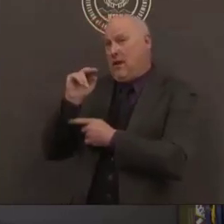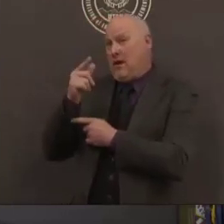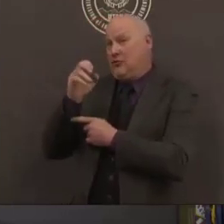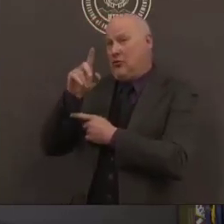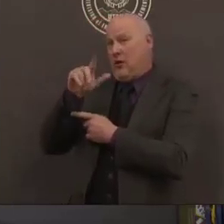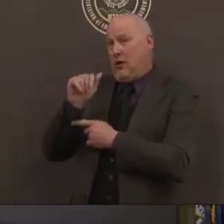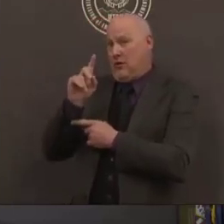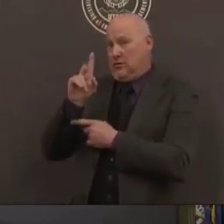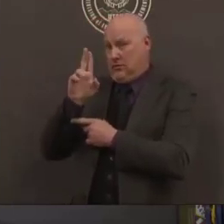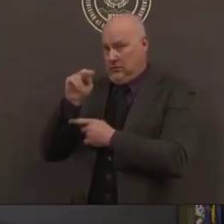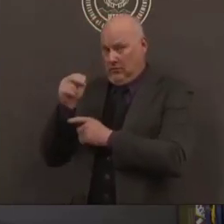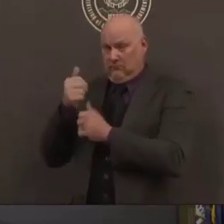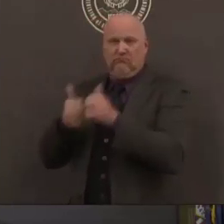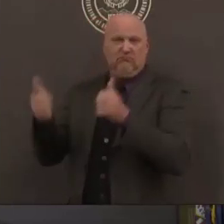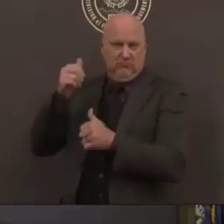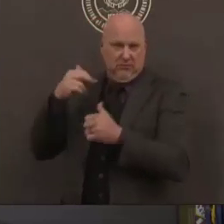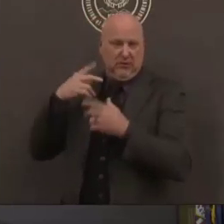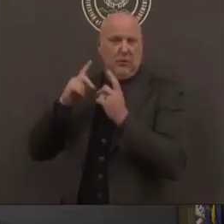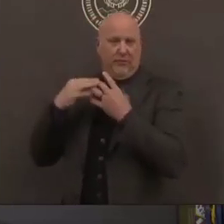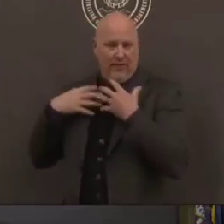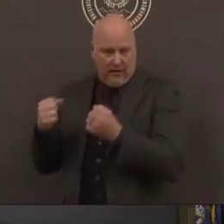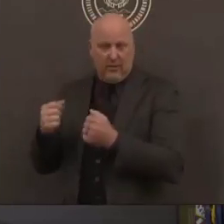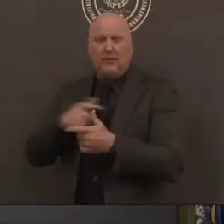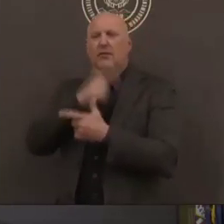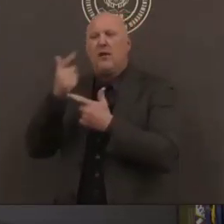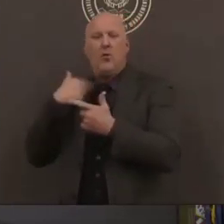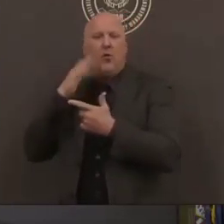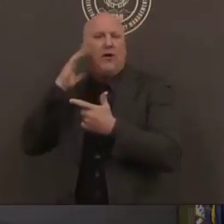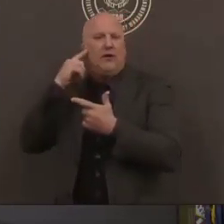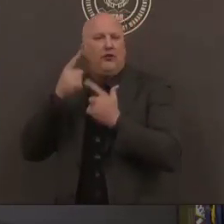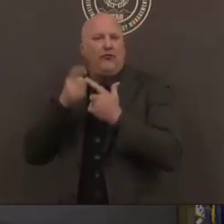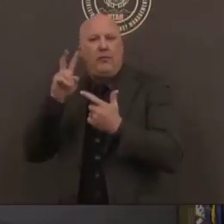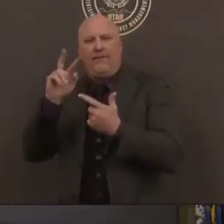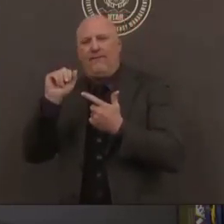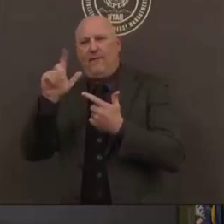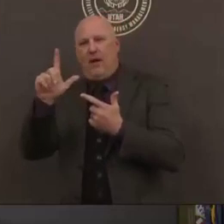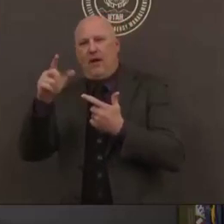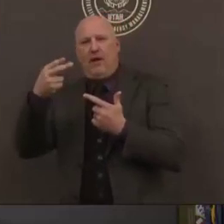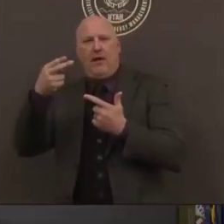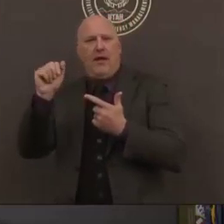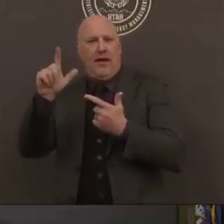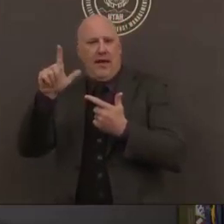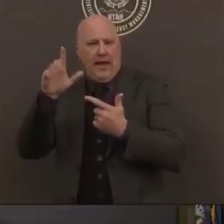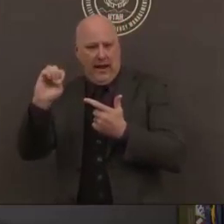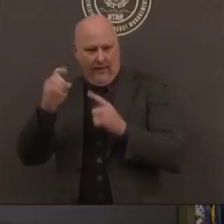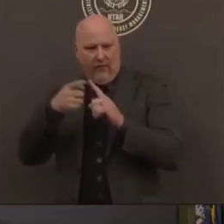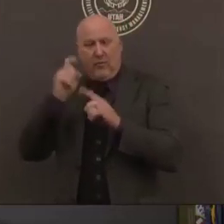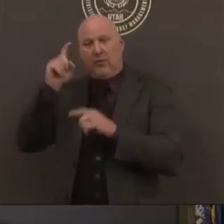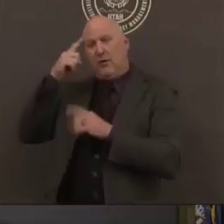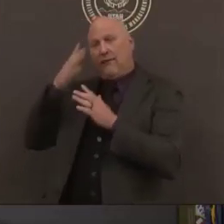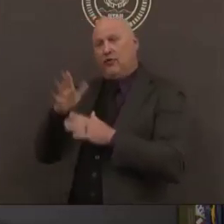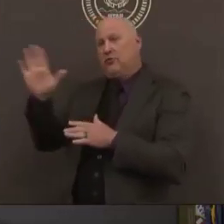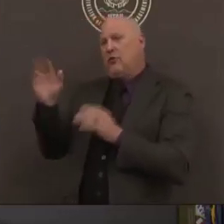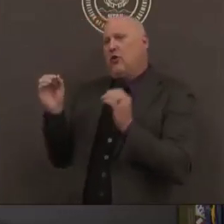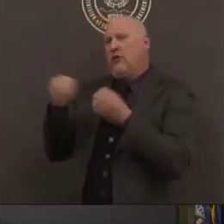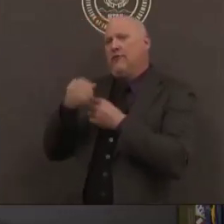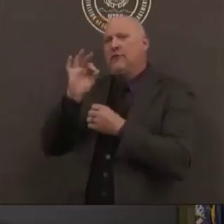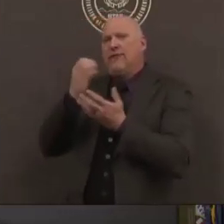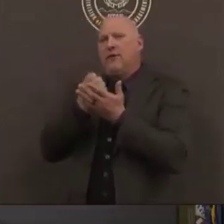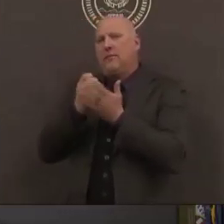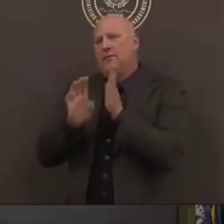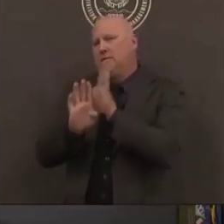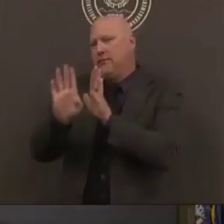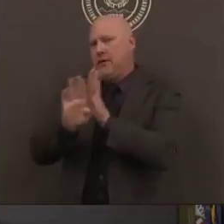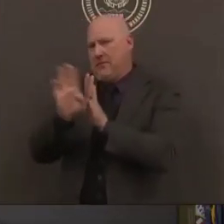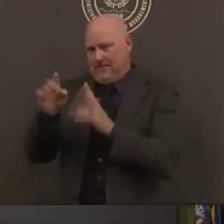Val Hale, who is the Executive Director of the Governor's Office of Economic Development. And